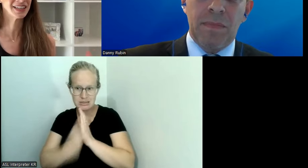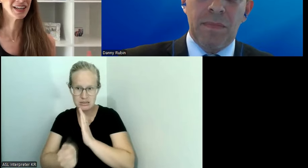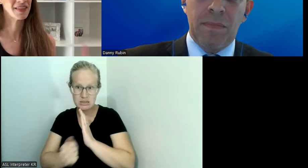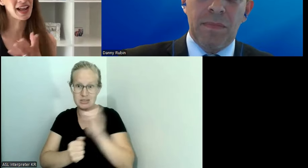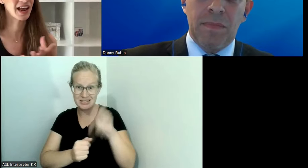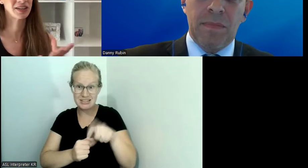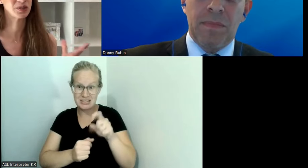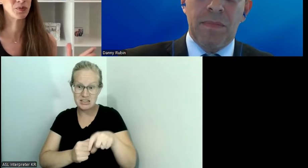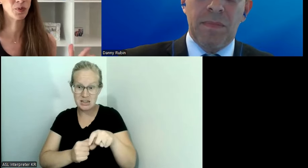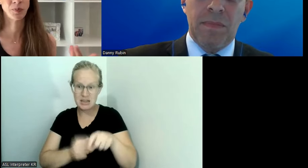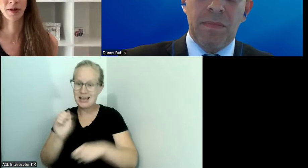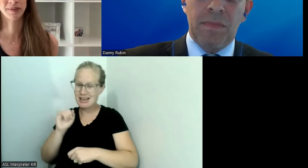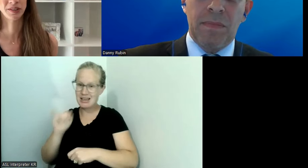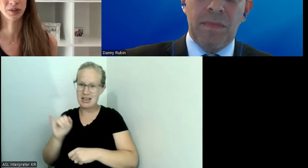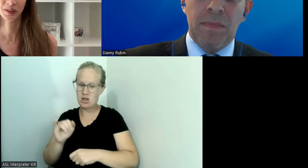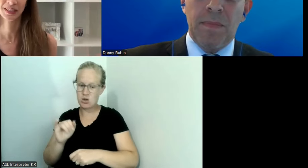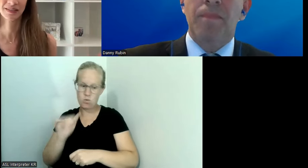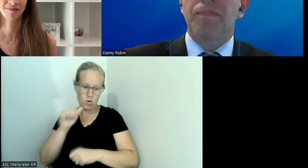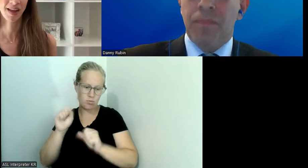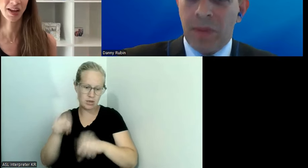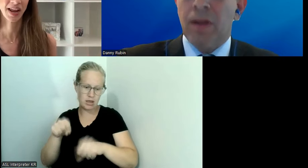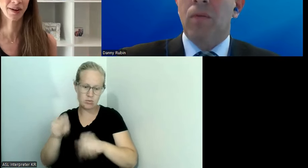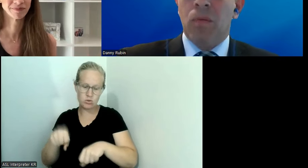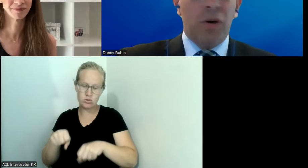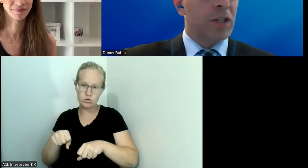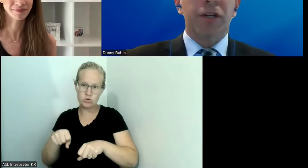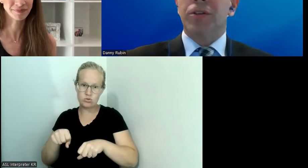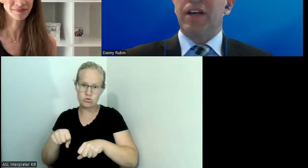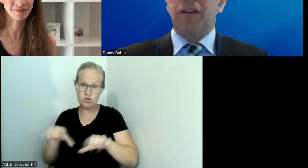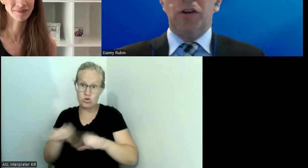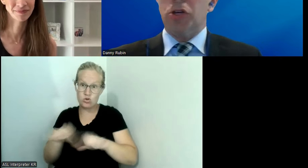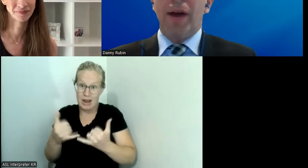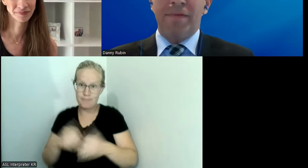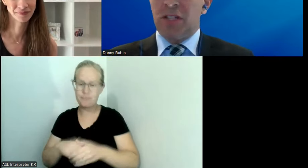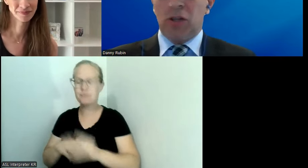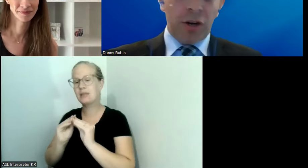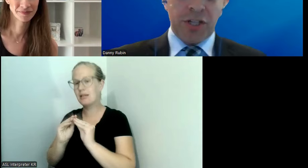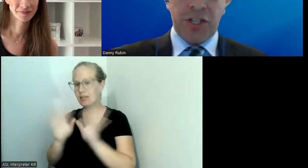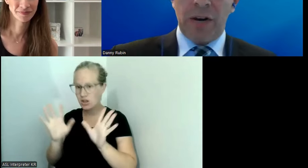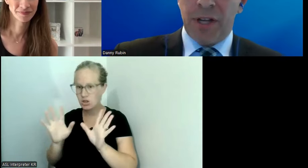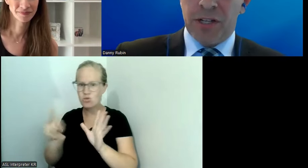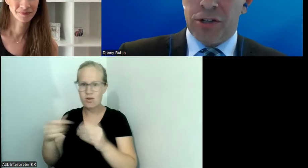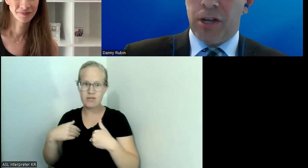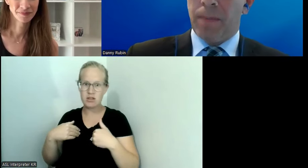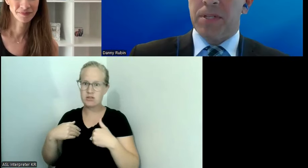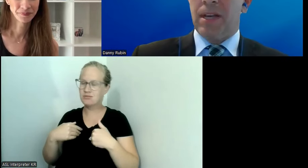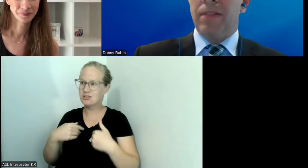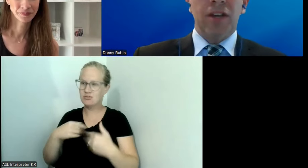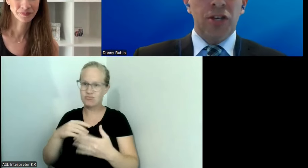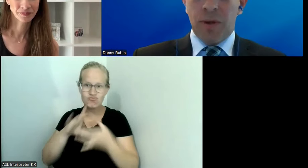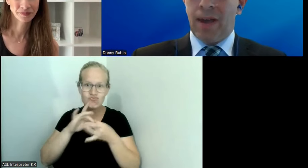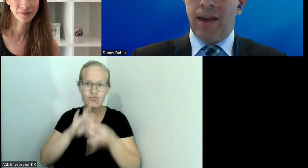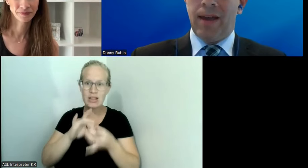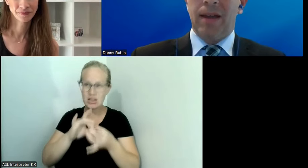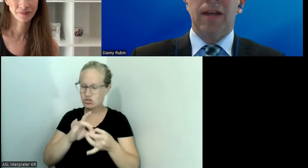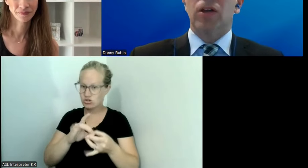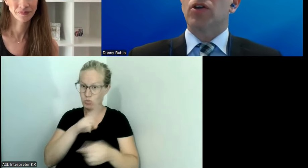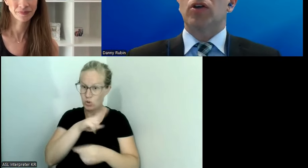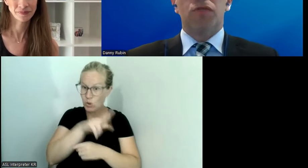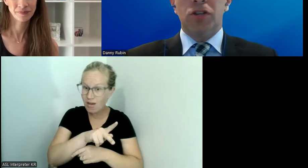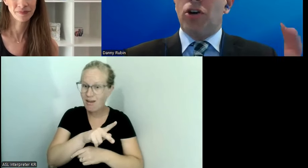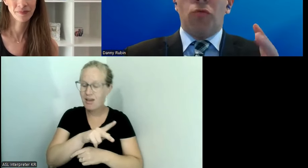needed that AI just won't be able to do, at least not now. Well, clearly, you know, you have these longstanding relationships in the UK.